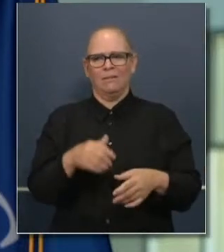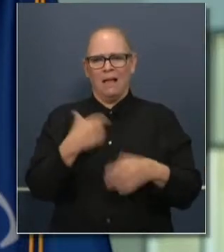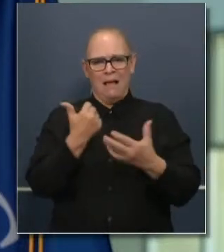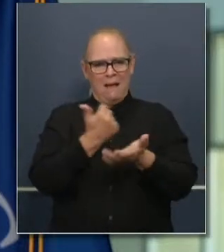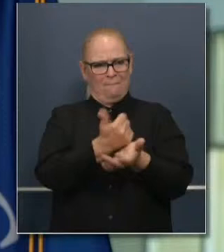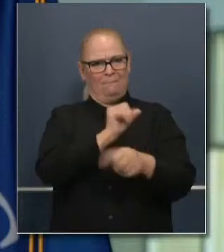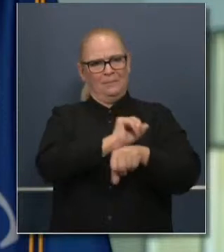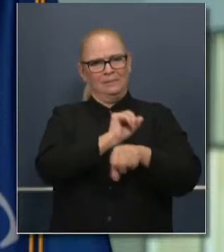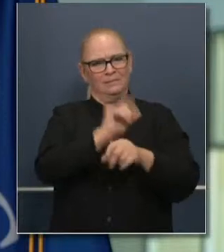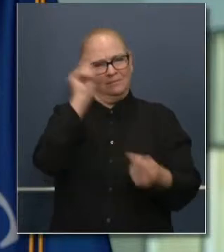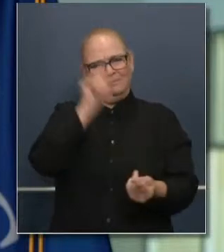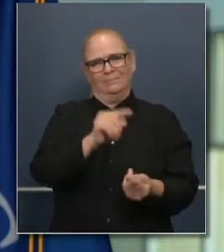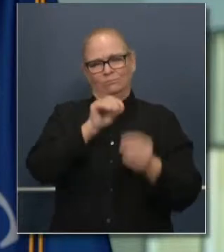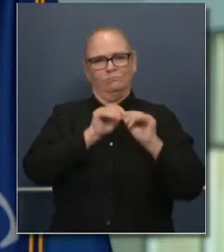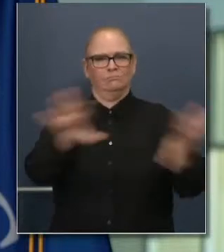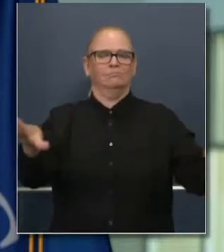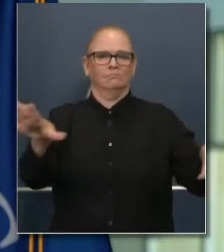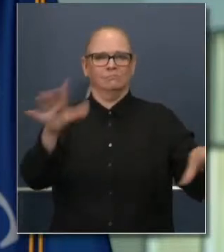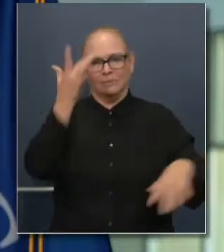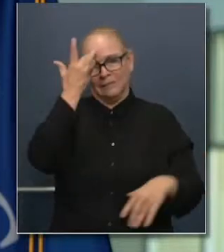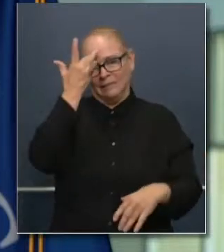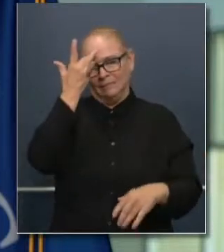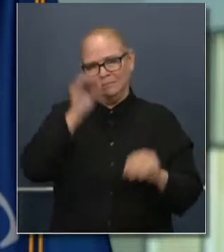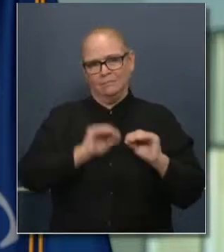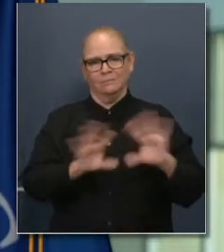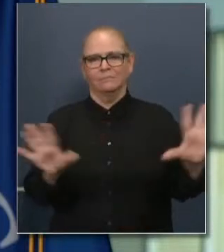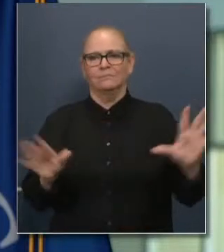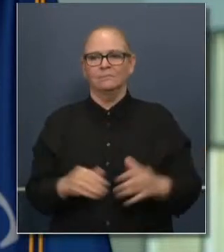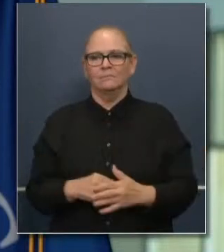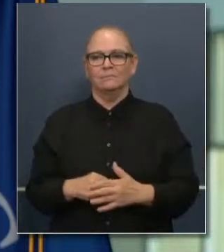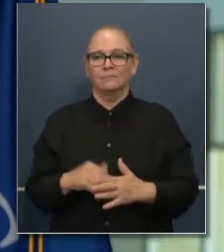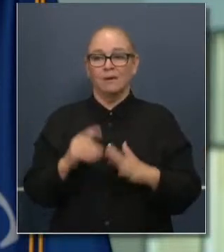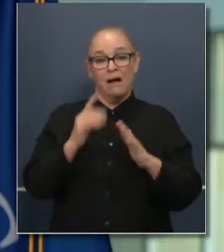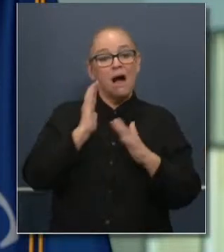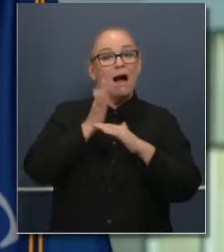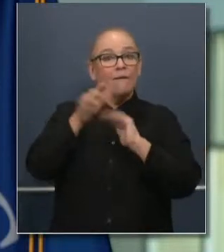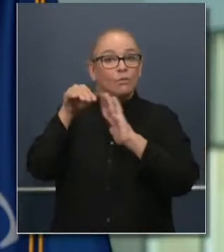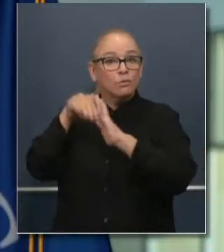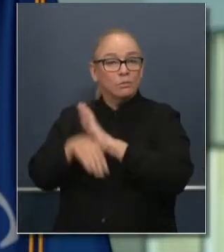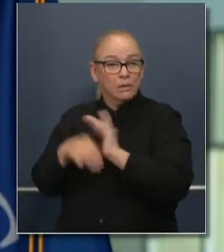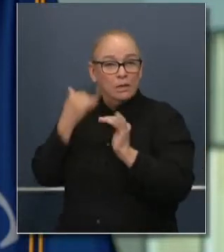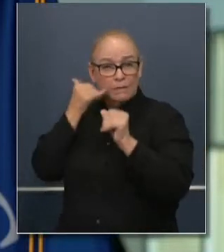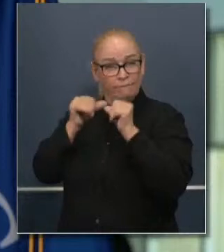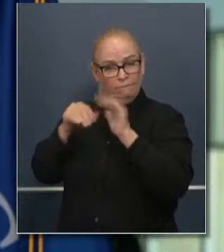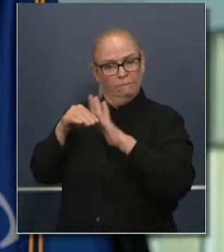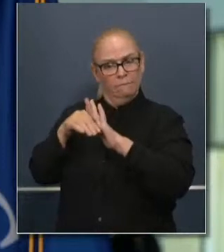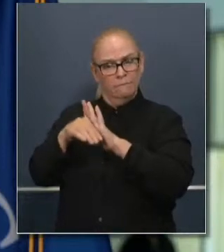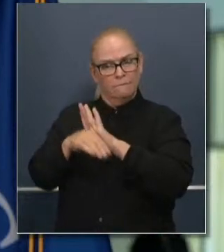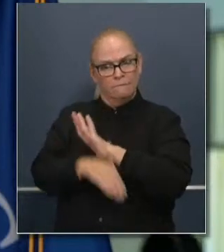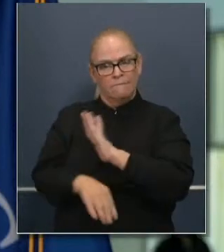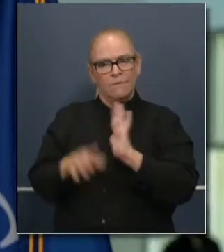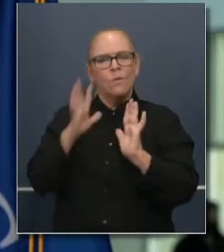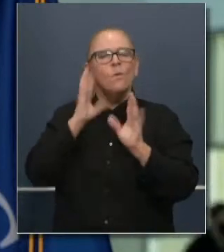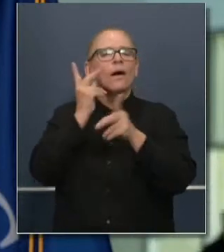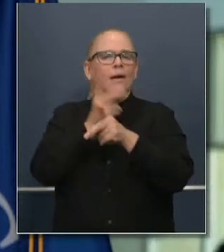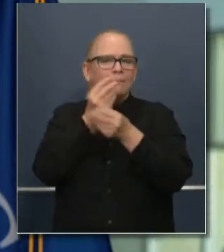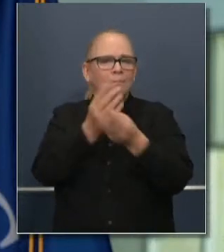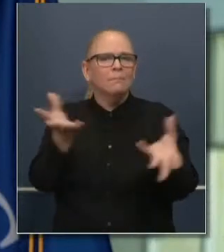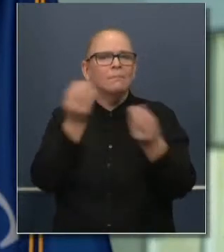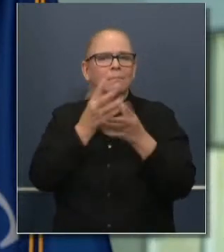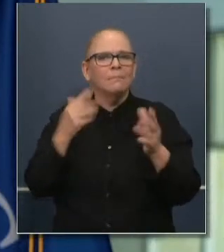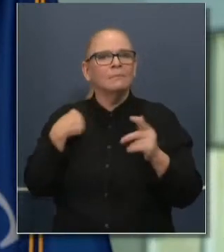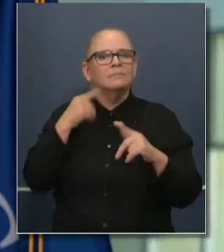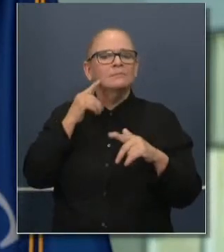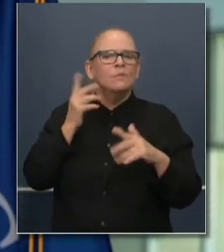this virus after we've seen a decline, stabilization, is foundational in terms of any